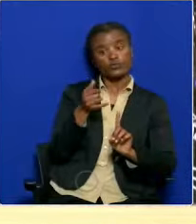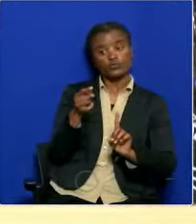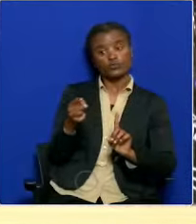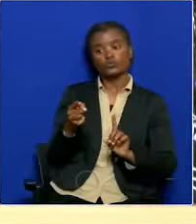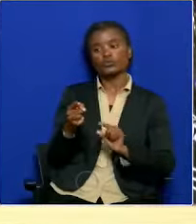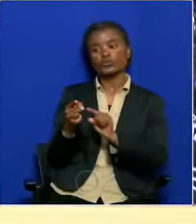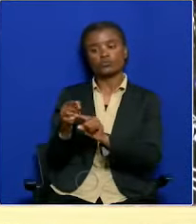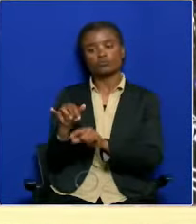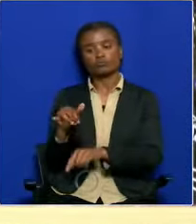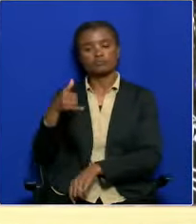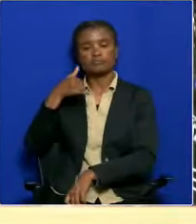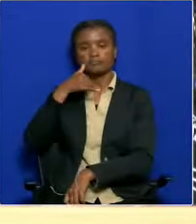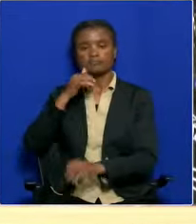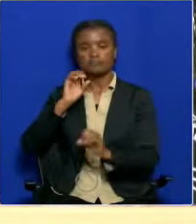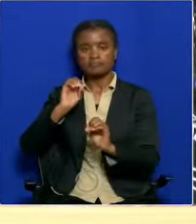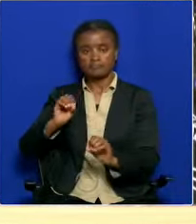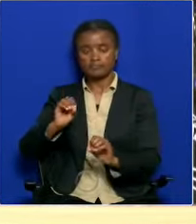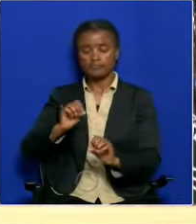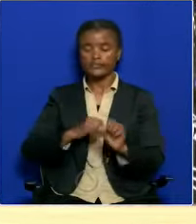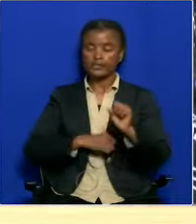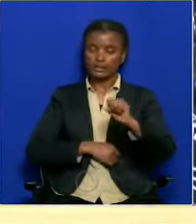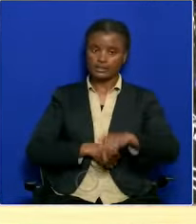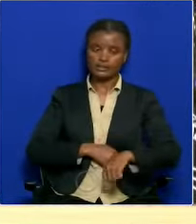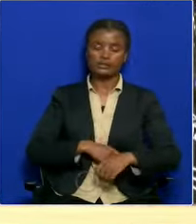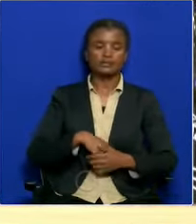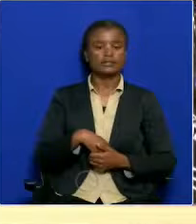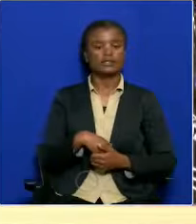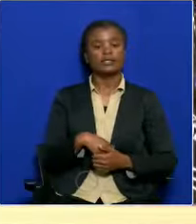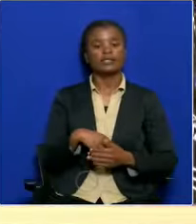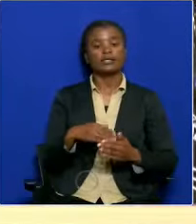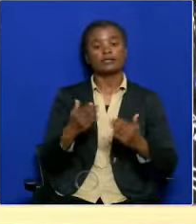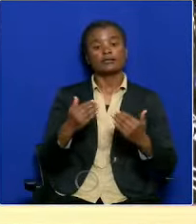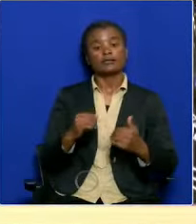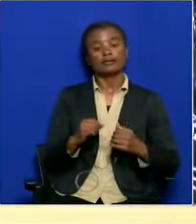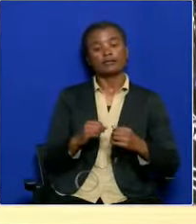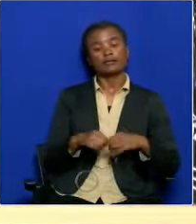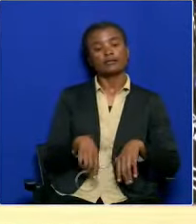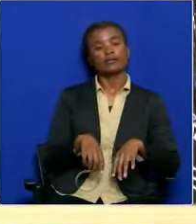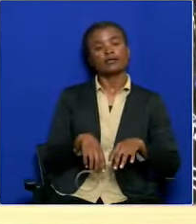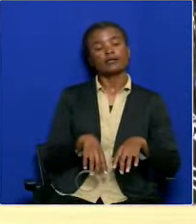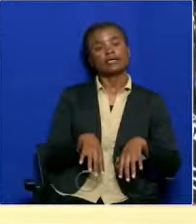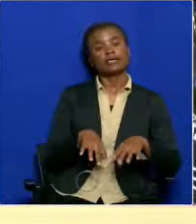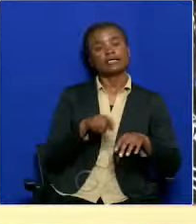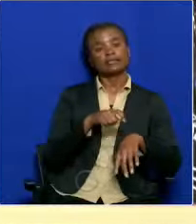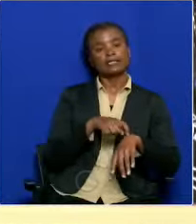And then at 13:31, you call him,